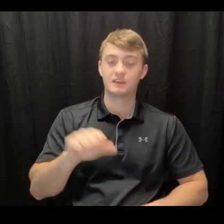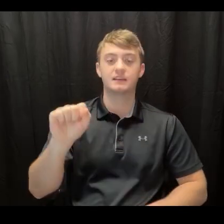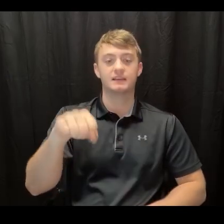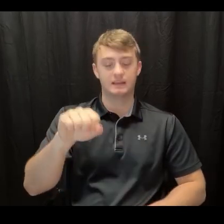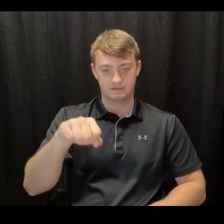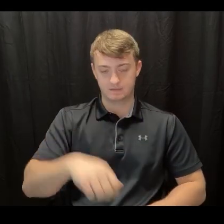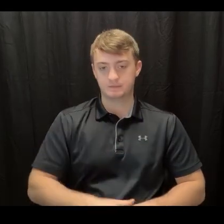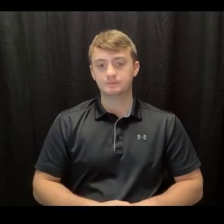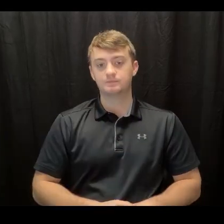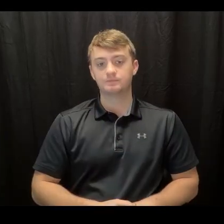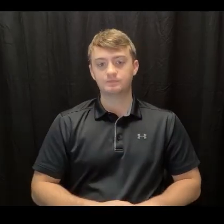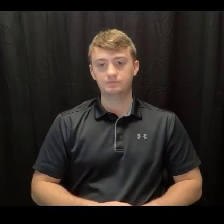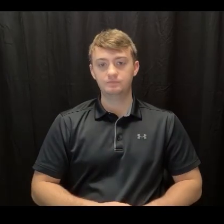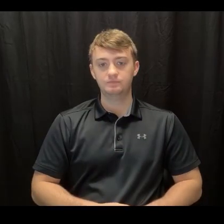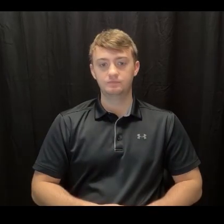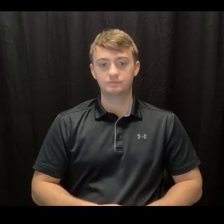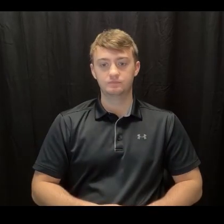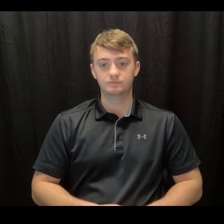Yes.